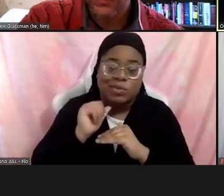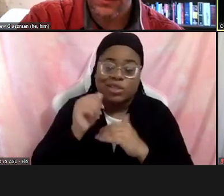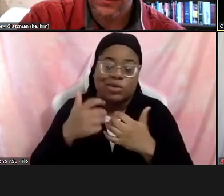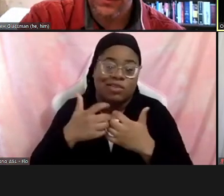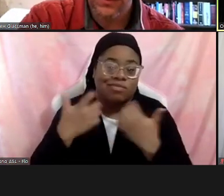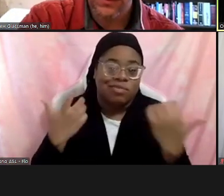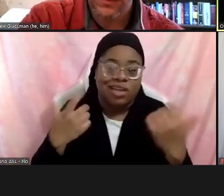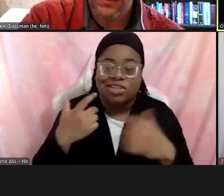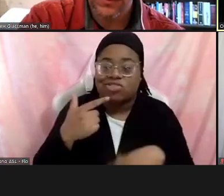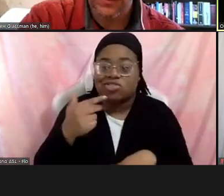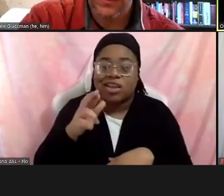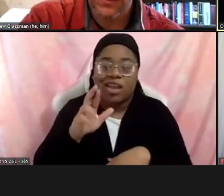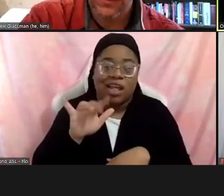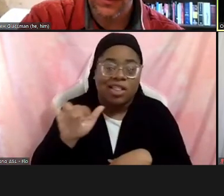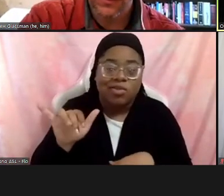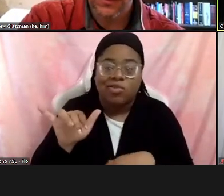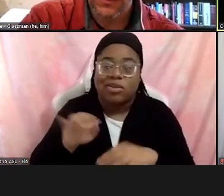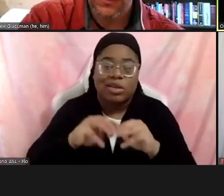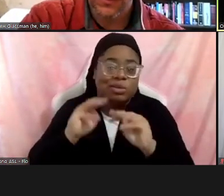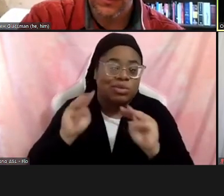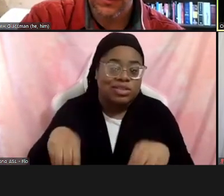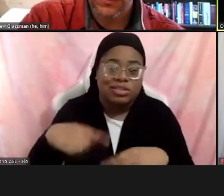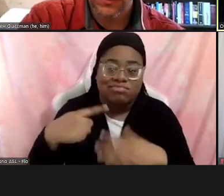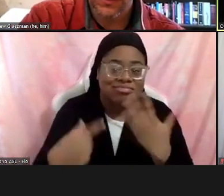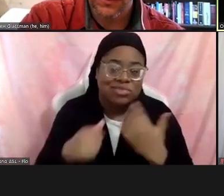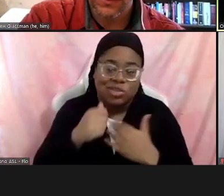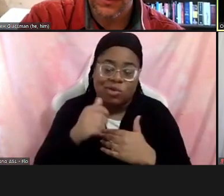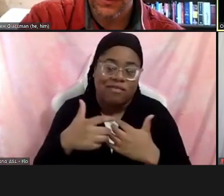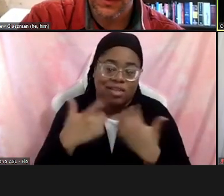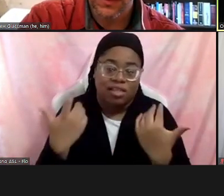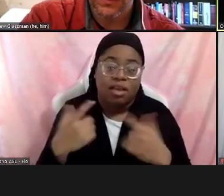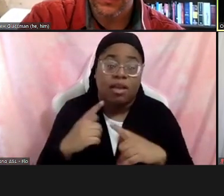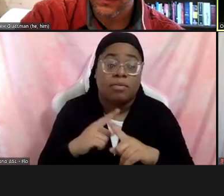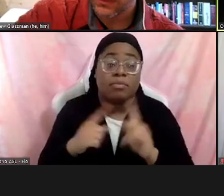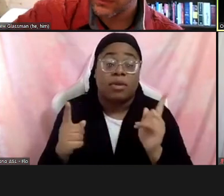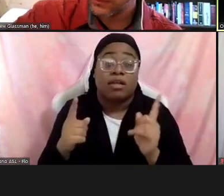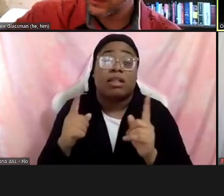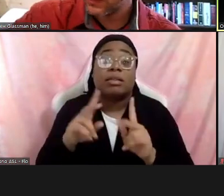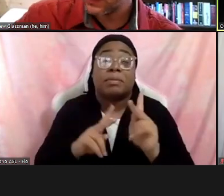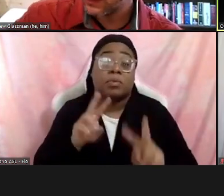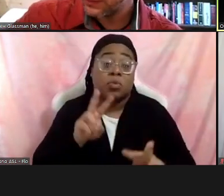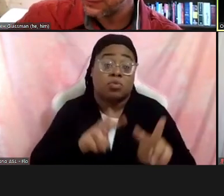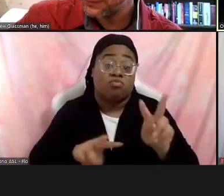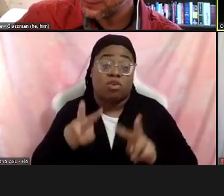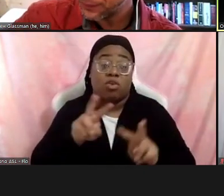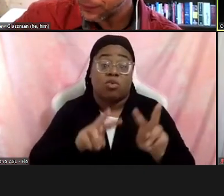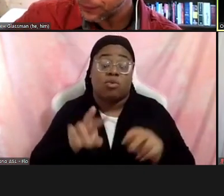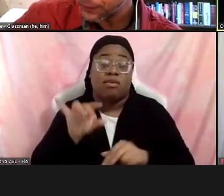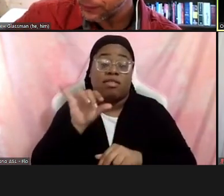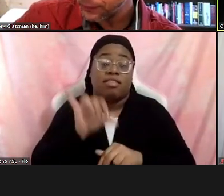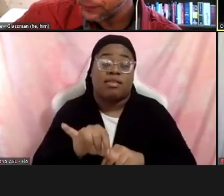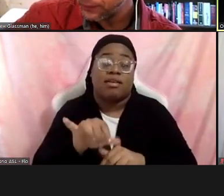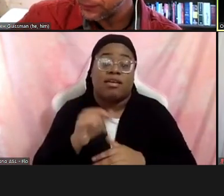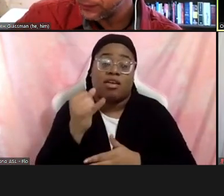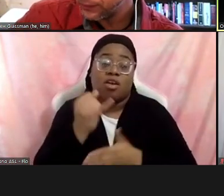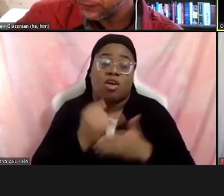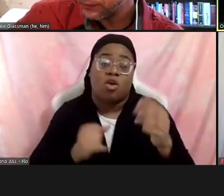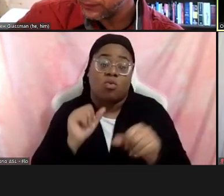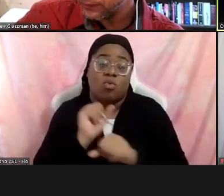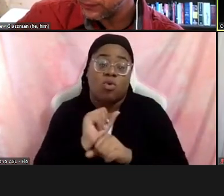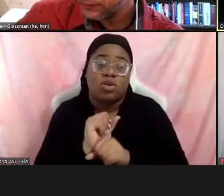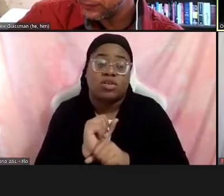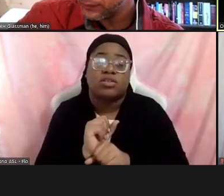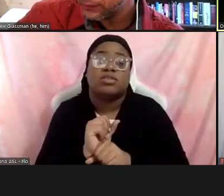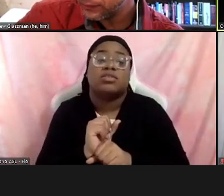galleries, we don't have like that much artist scene. And the people that evaluate those artworks